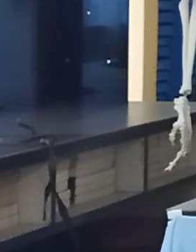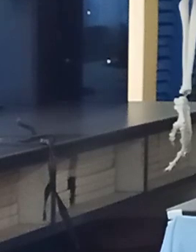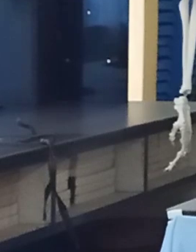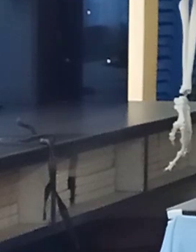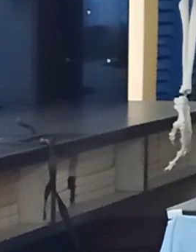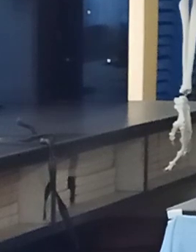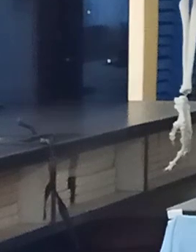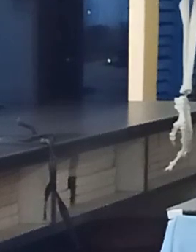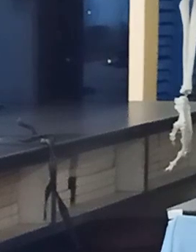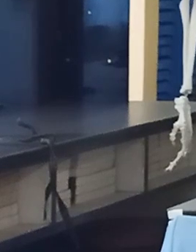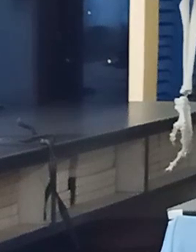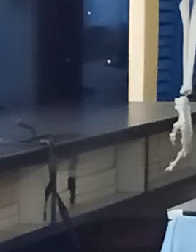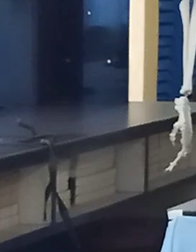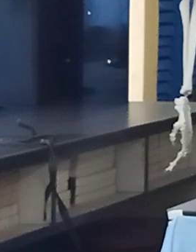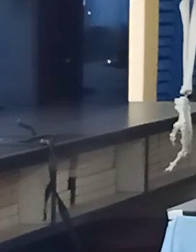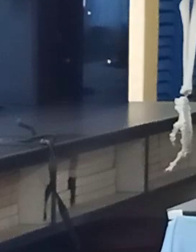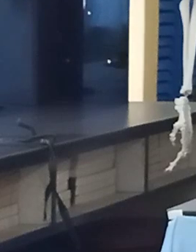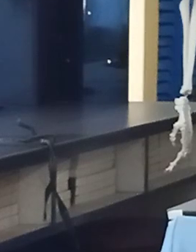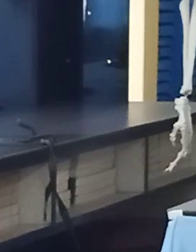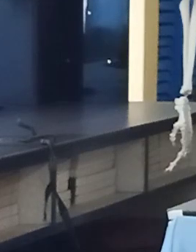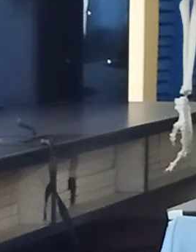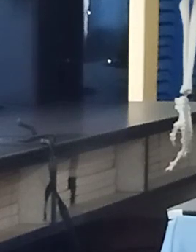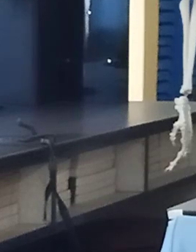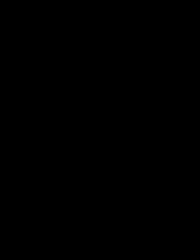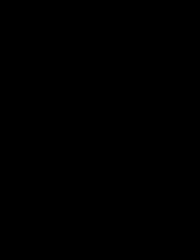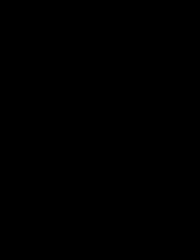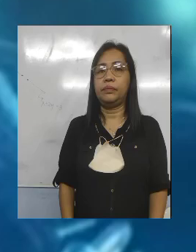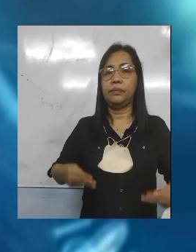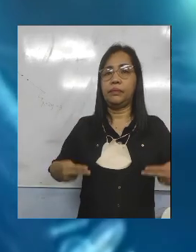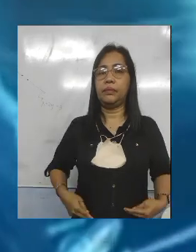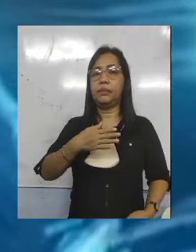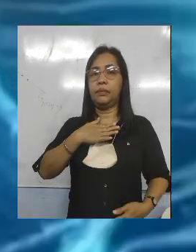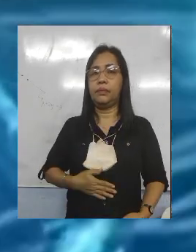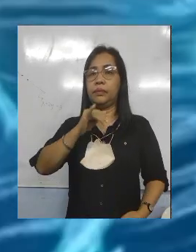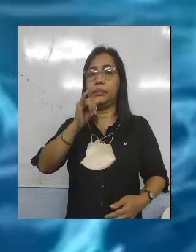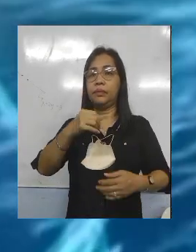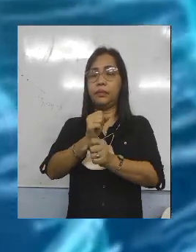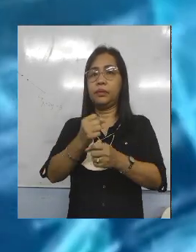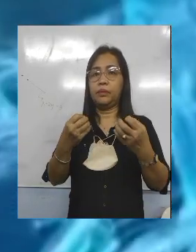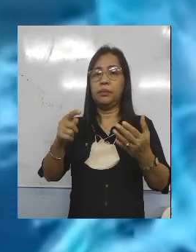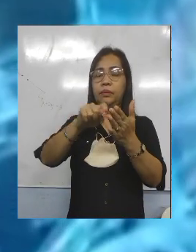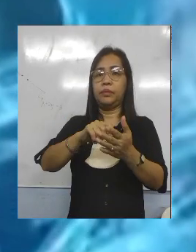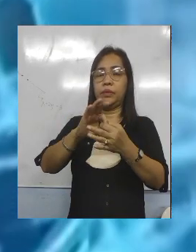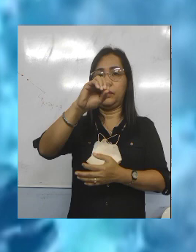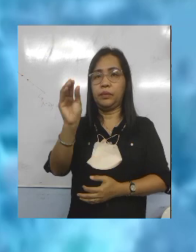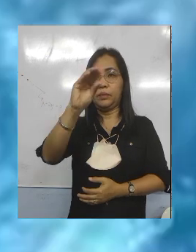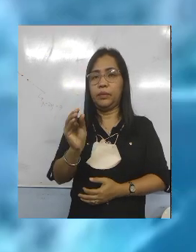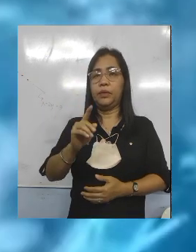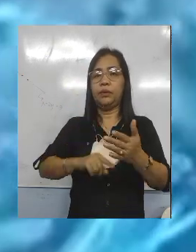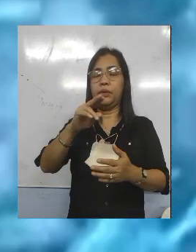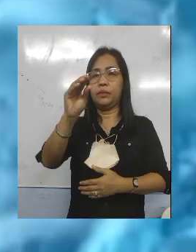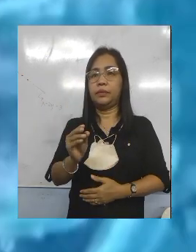is composed of many or trillion of cells. What are cells? All forms of life are made up of cells, and it was further studied